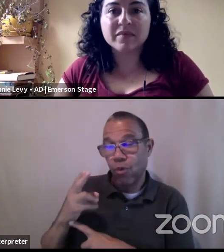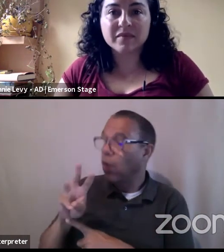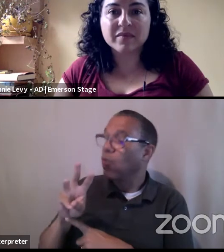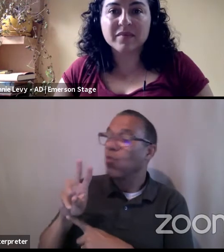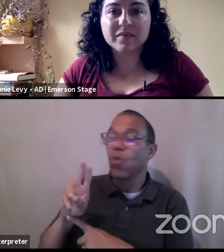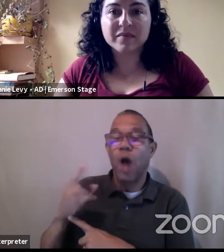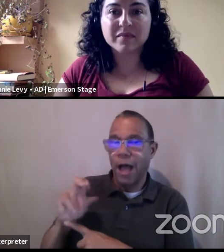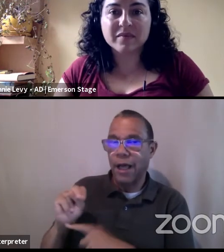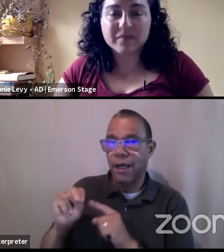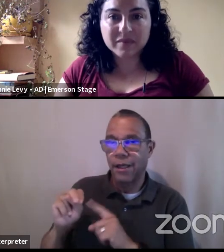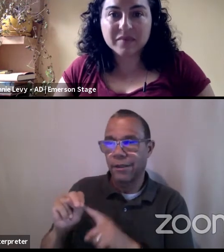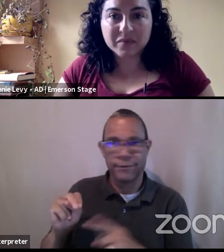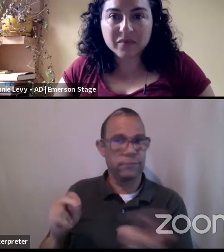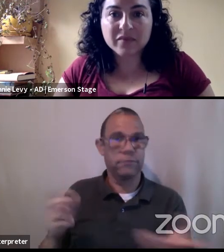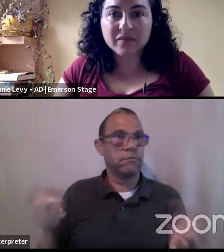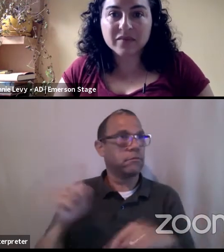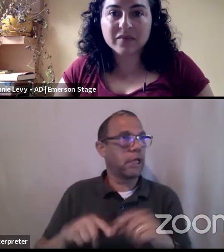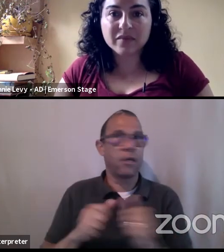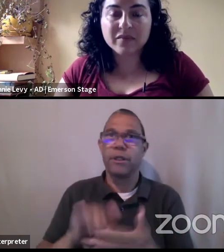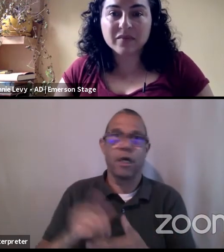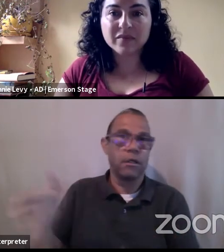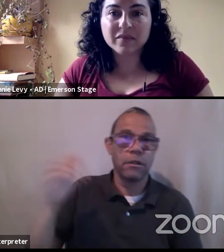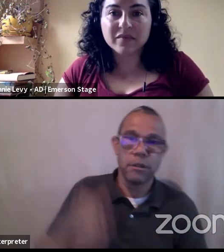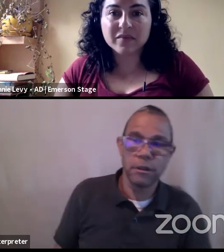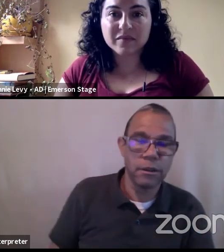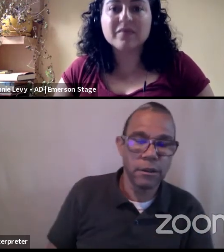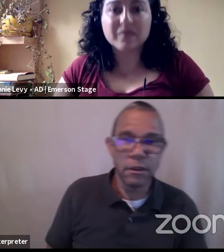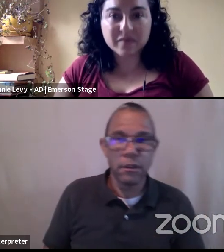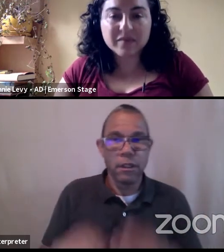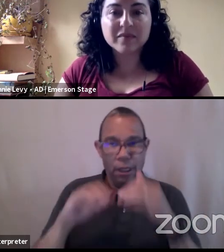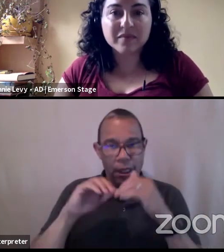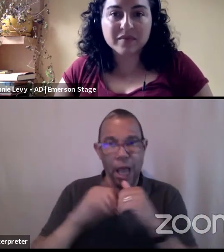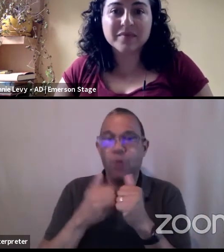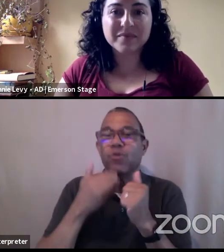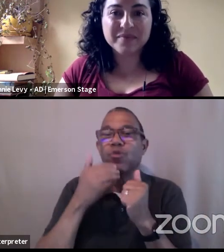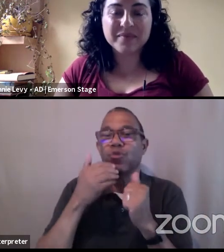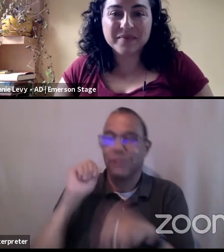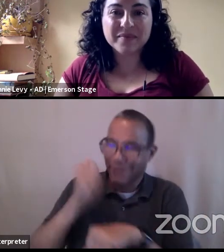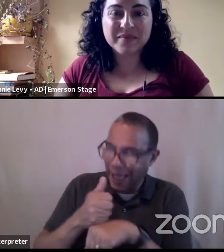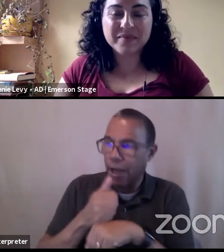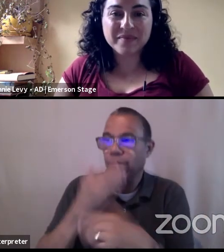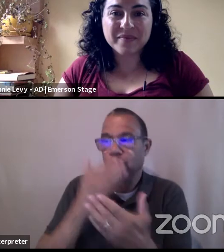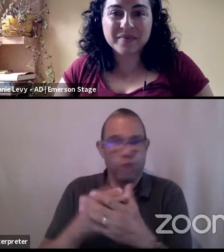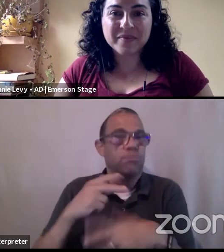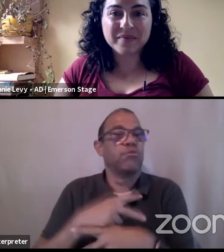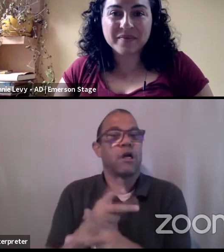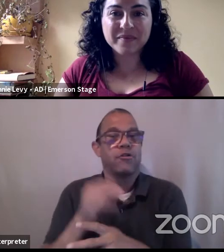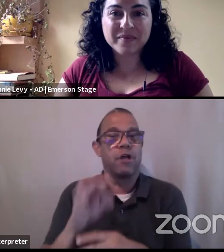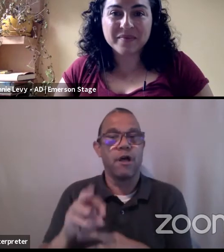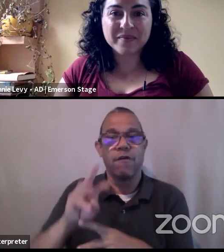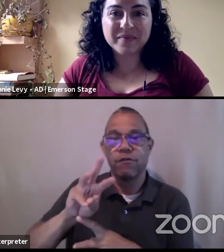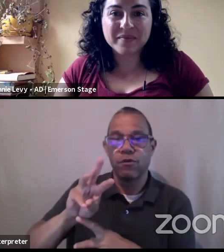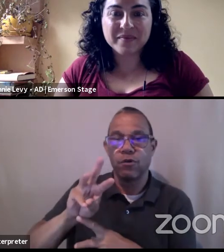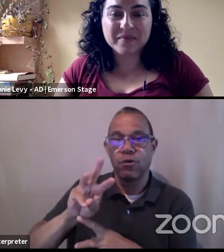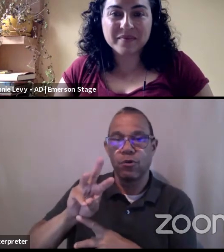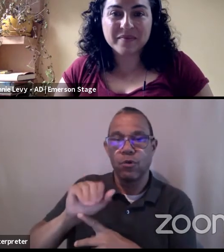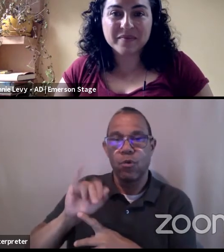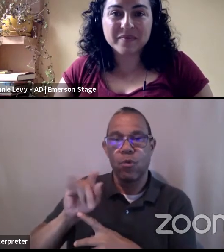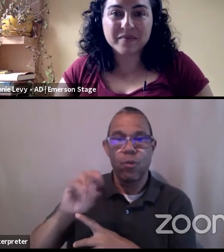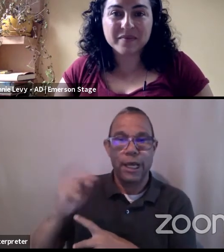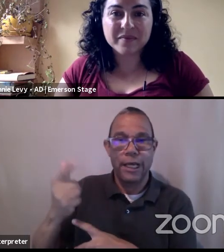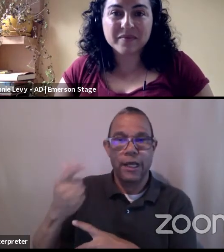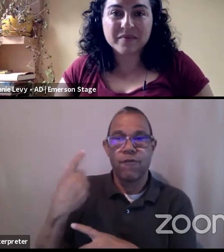better way to stage, uh, to stage waiting for Godot right now, in my opinion, then, then, uh, unfortunately I didn't see the production, but